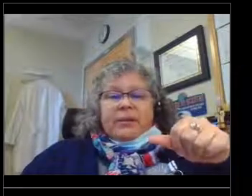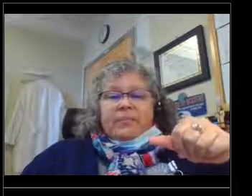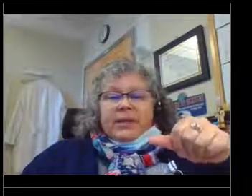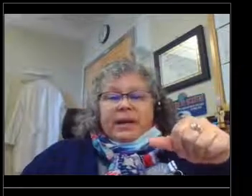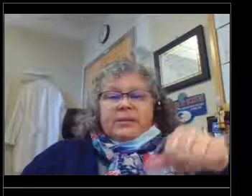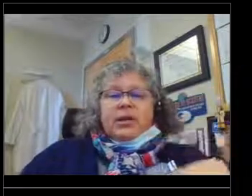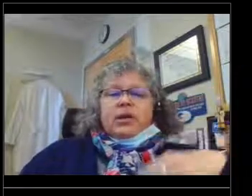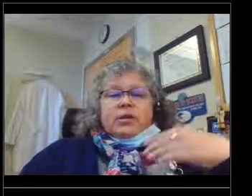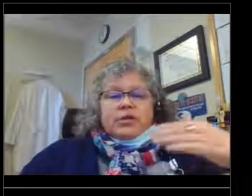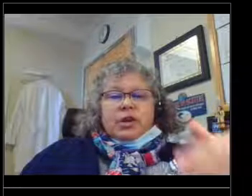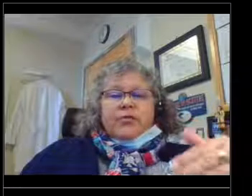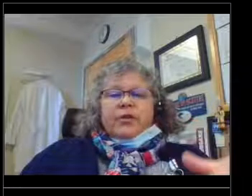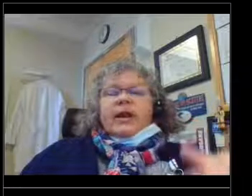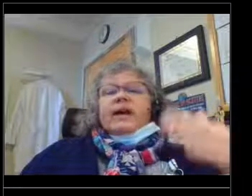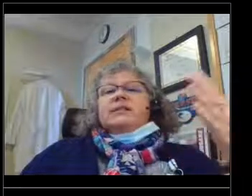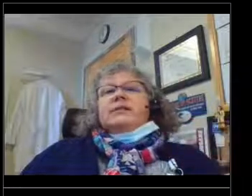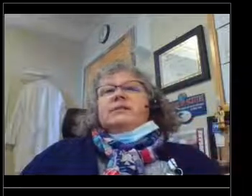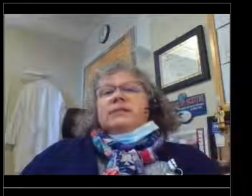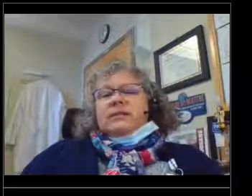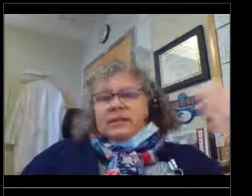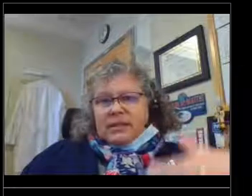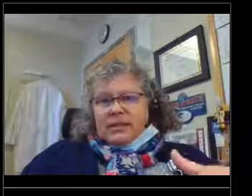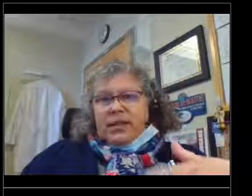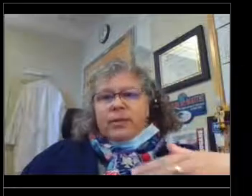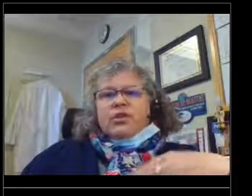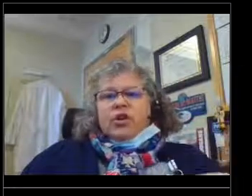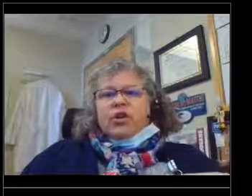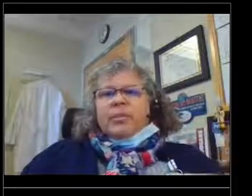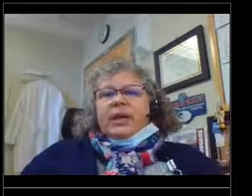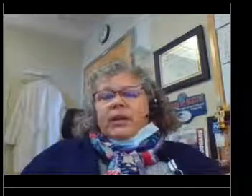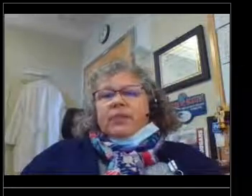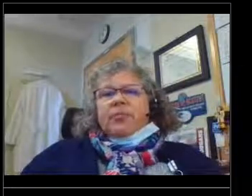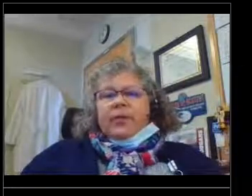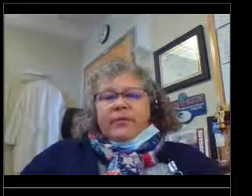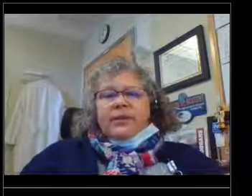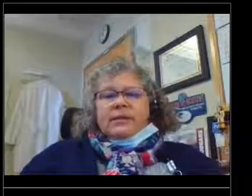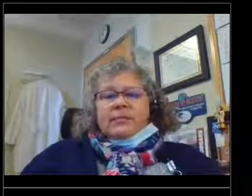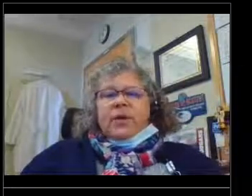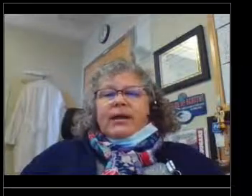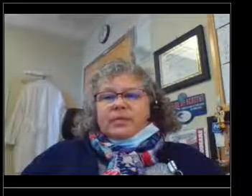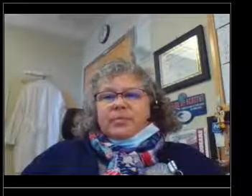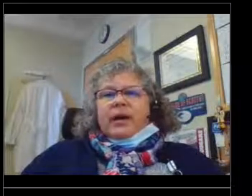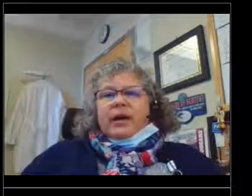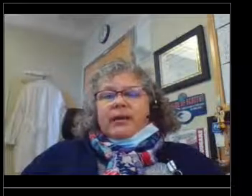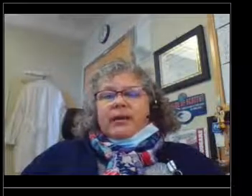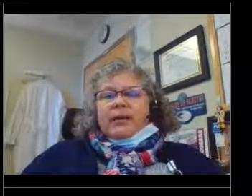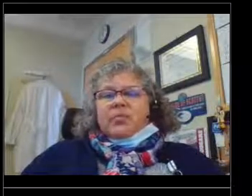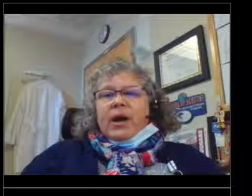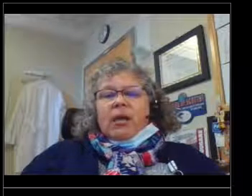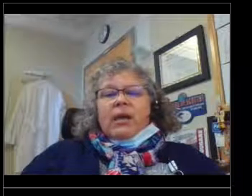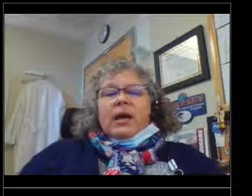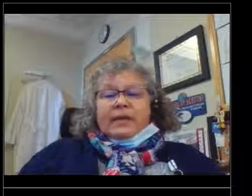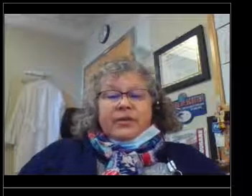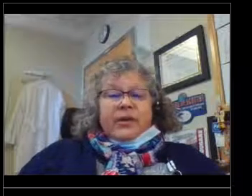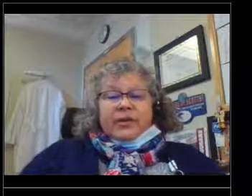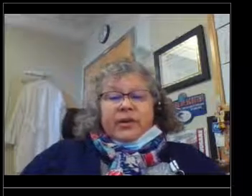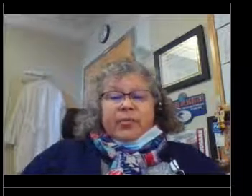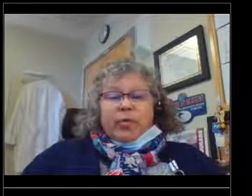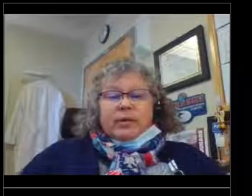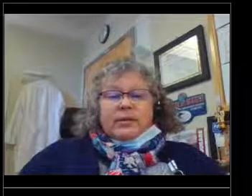get a practice plan in place. Don't forget to discontinue or terminate the previous practice plan as